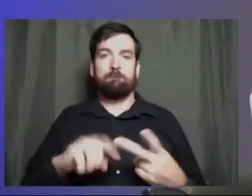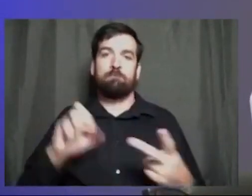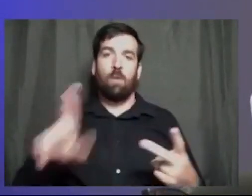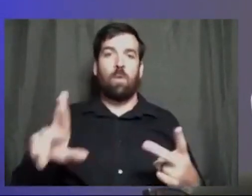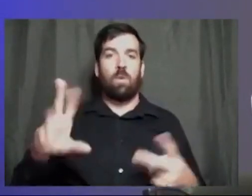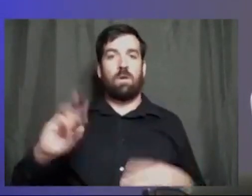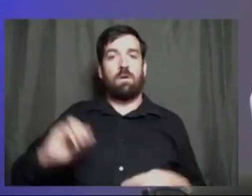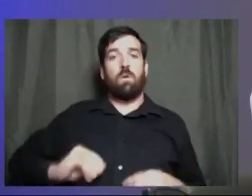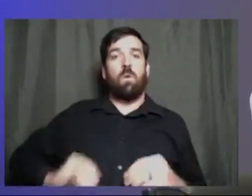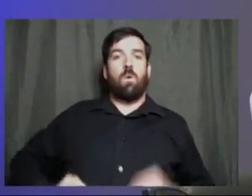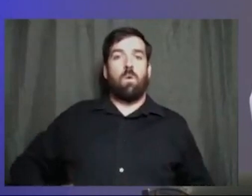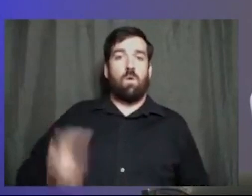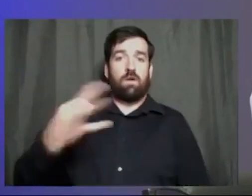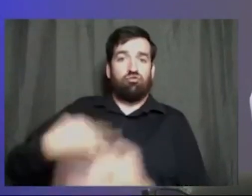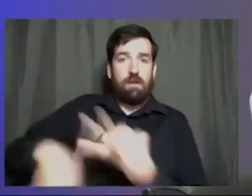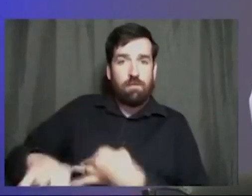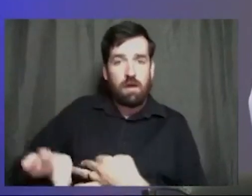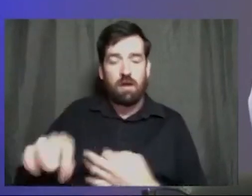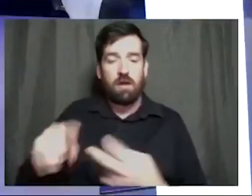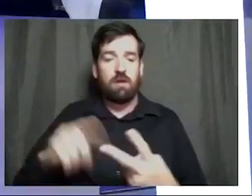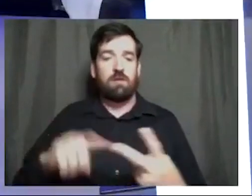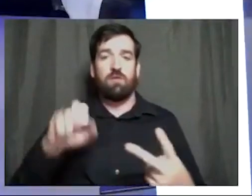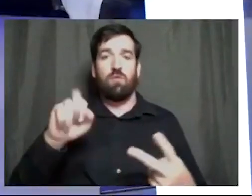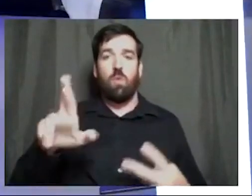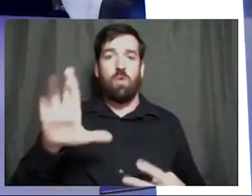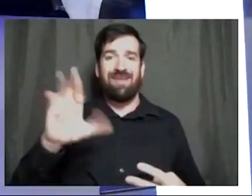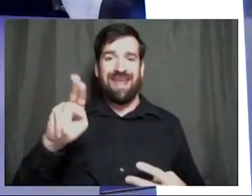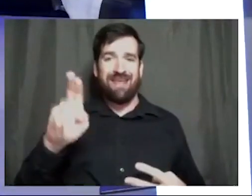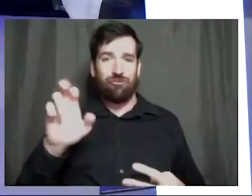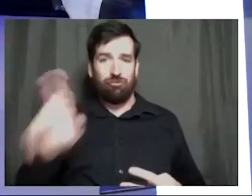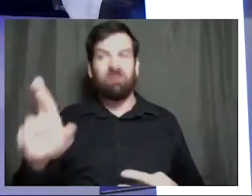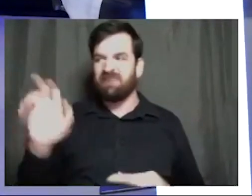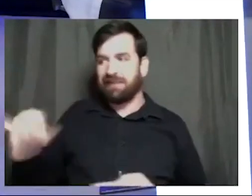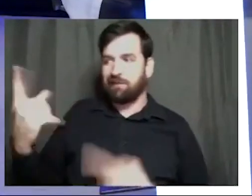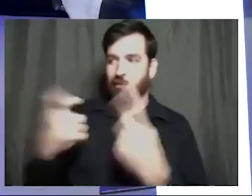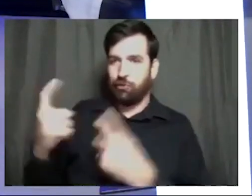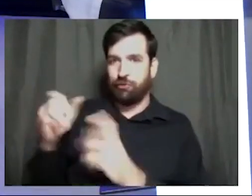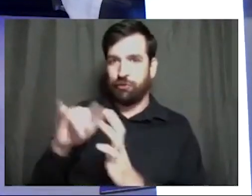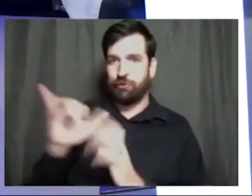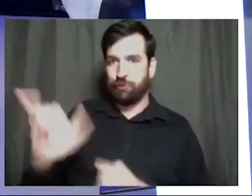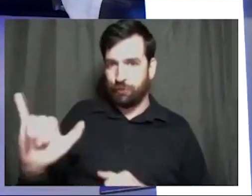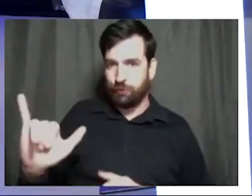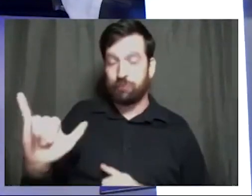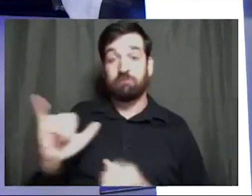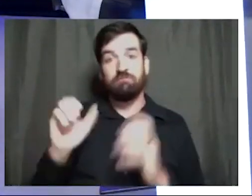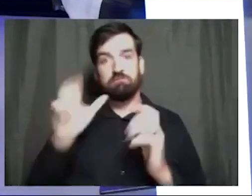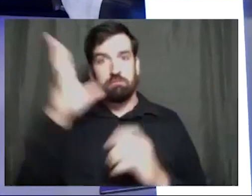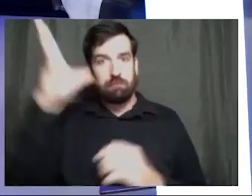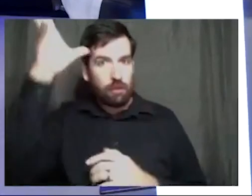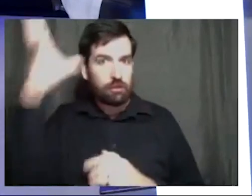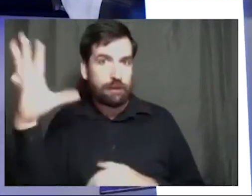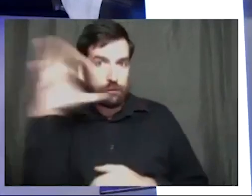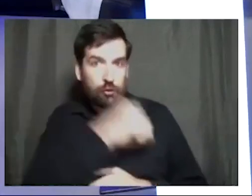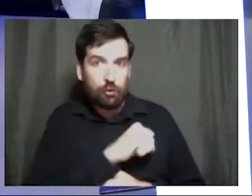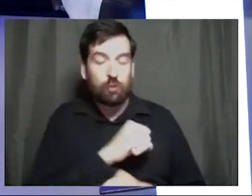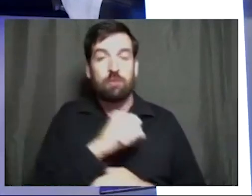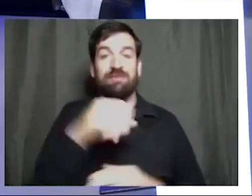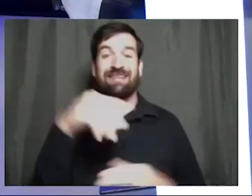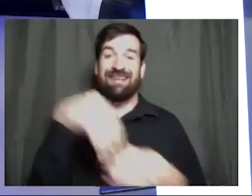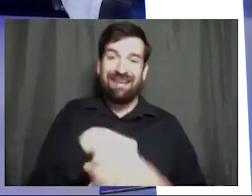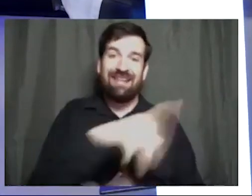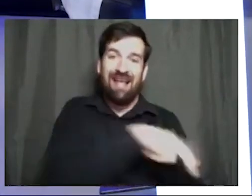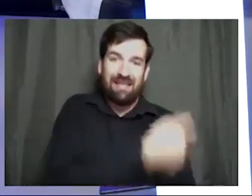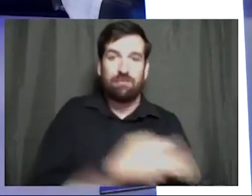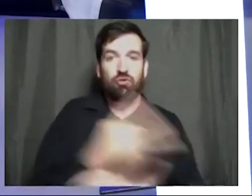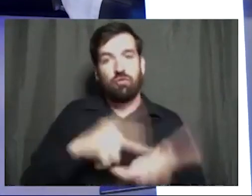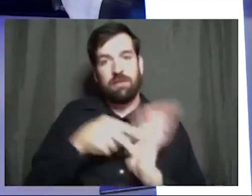treated for cancer who are getting admitted to the hospital. Yeah, that's a question we get a lot. I think a lot of parents assume that if they're in the hospital, they have some sort of other pre-existing condition,